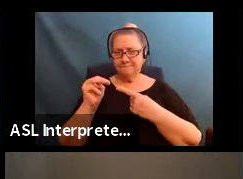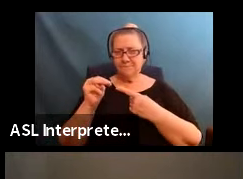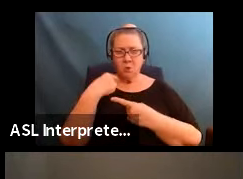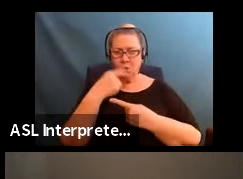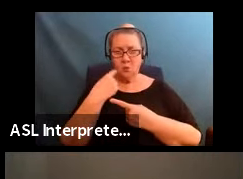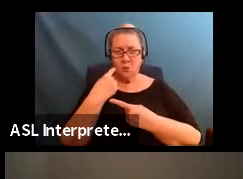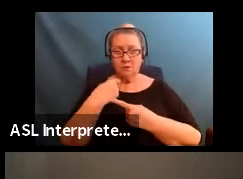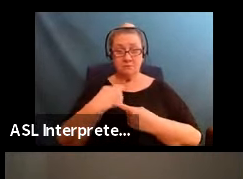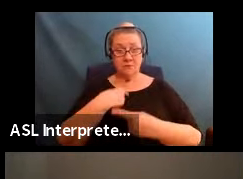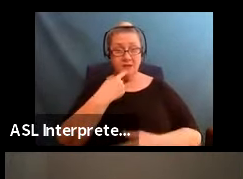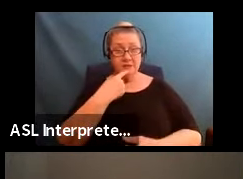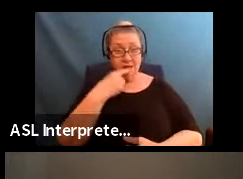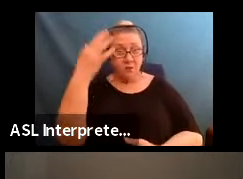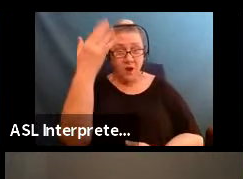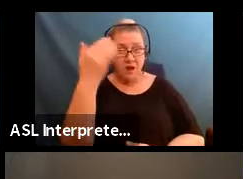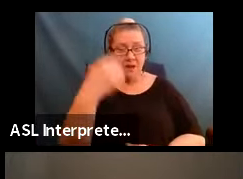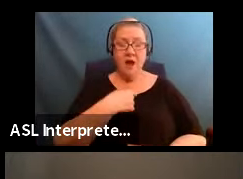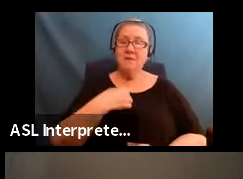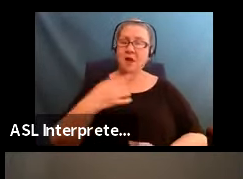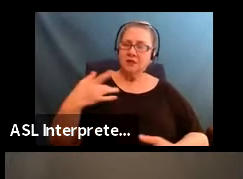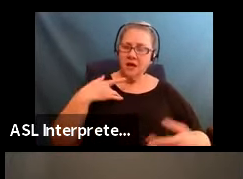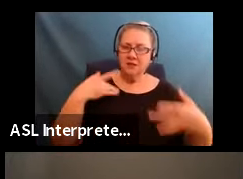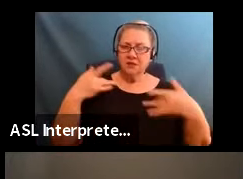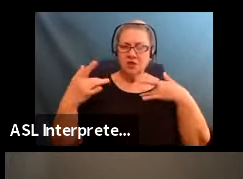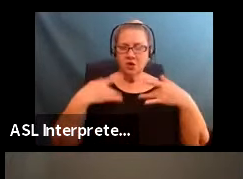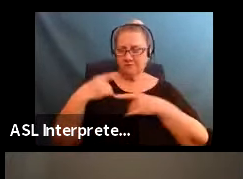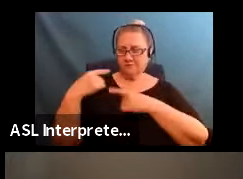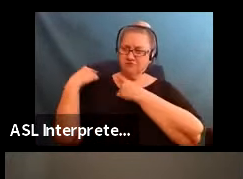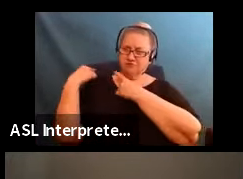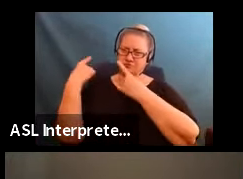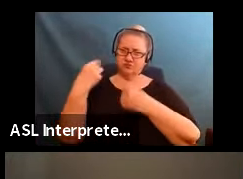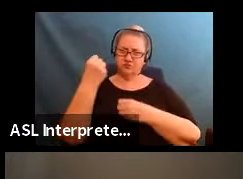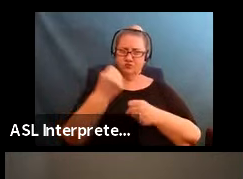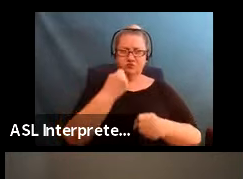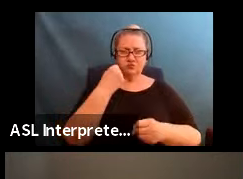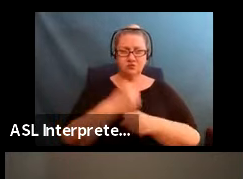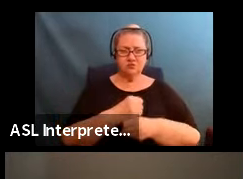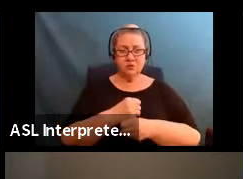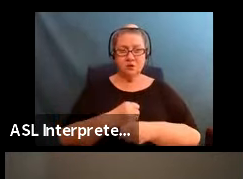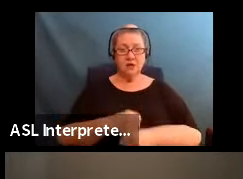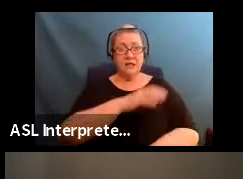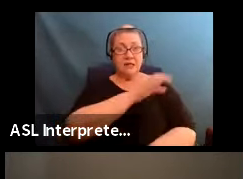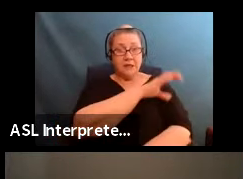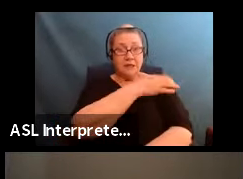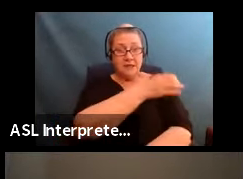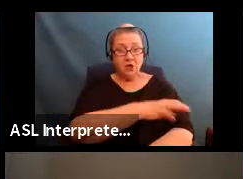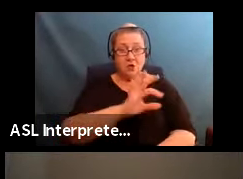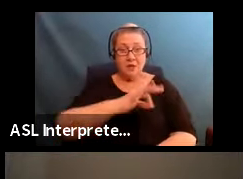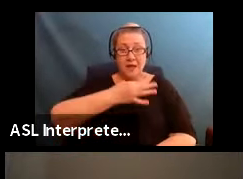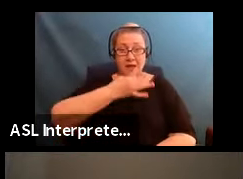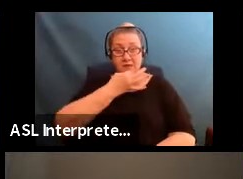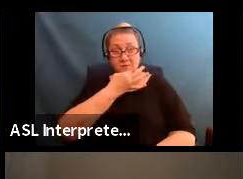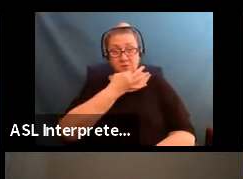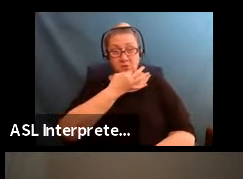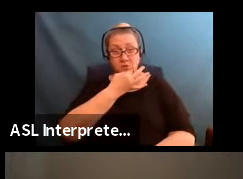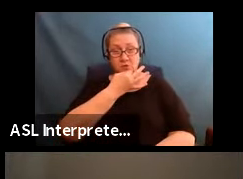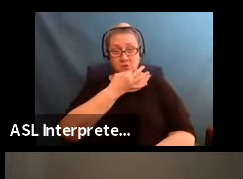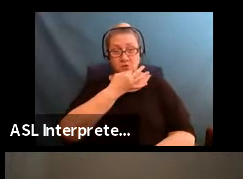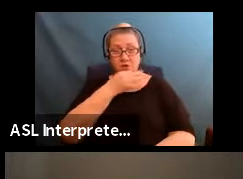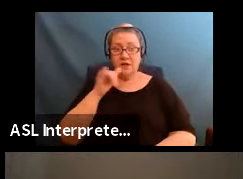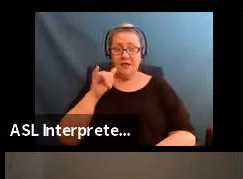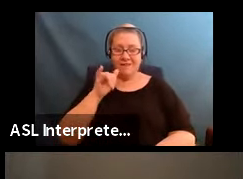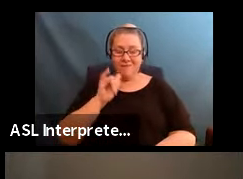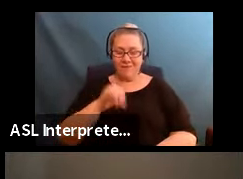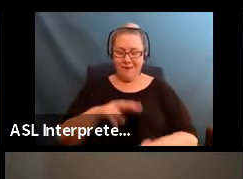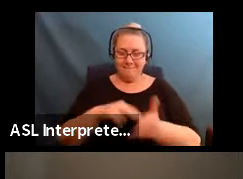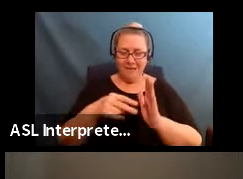I am very concerned for the last year that clinical experts, and I say clinical experts in